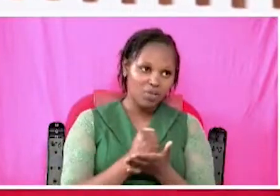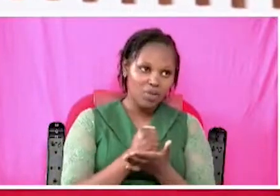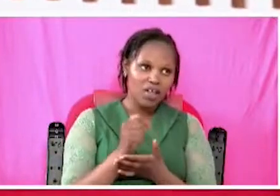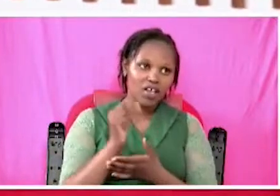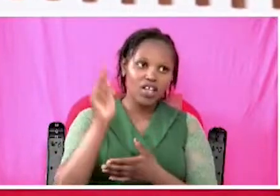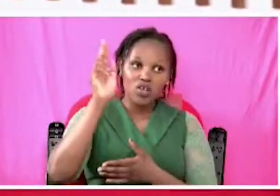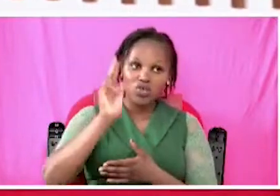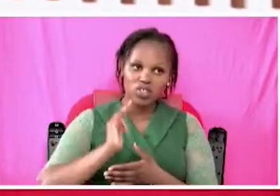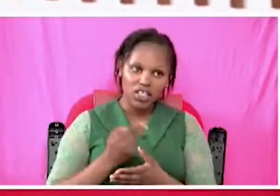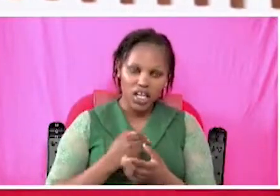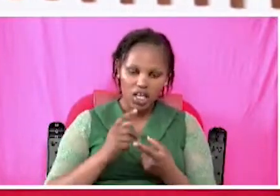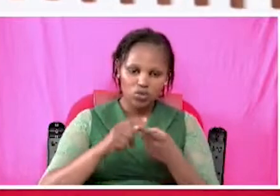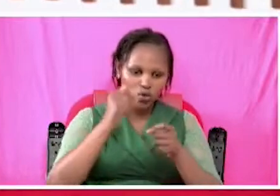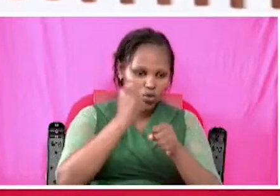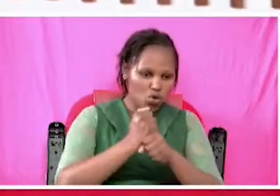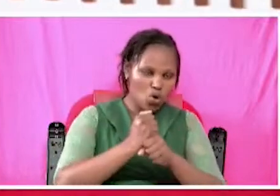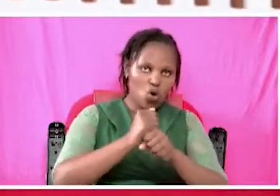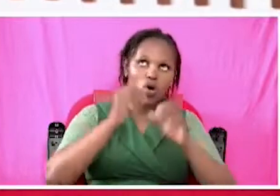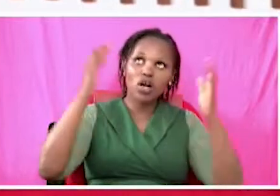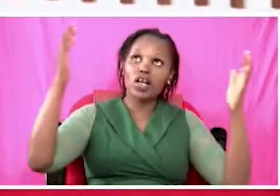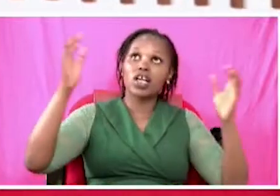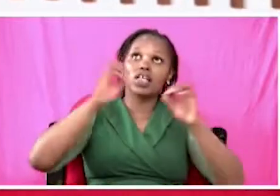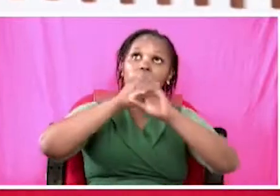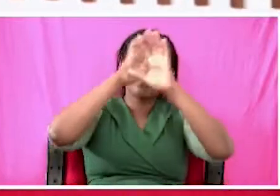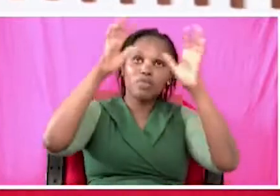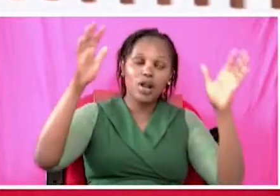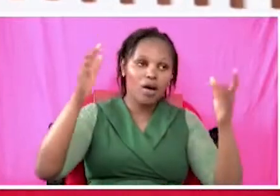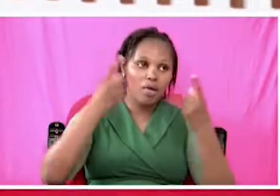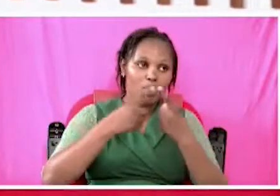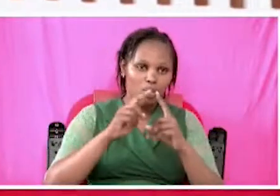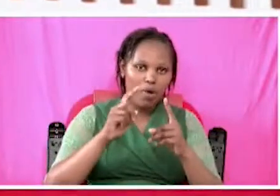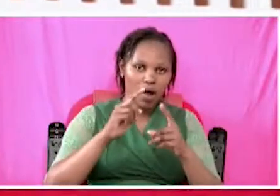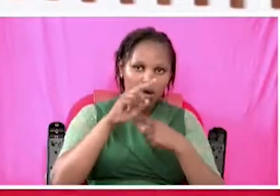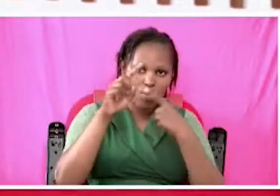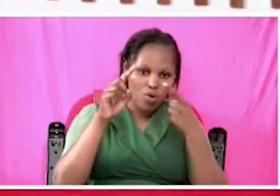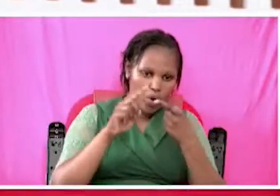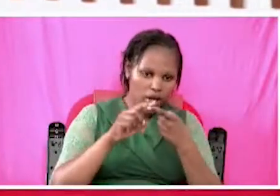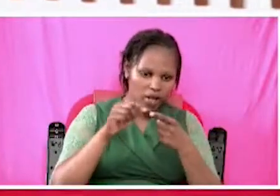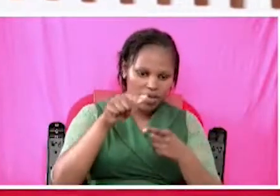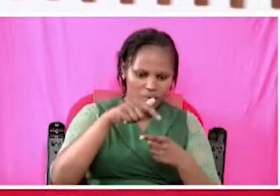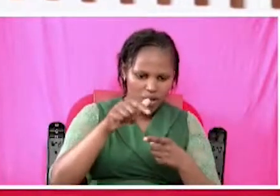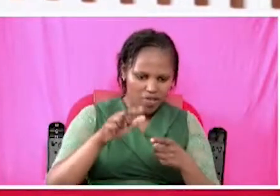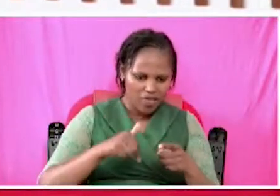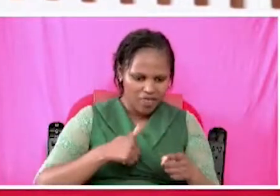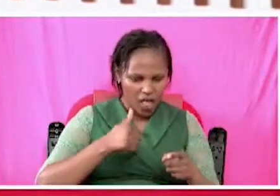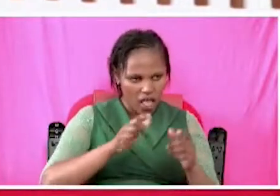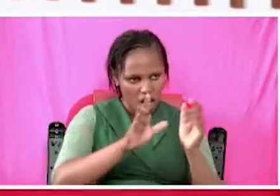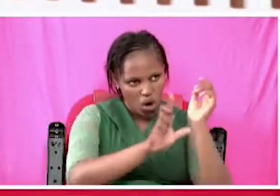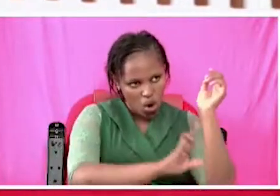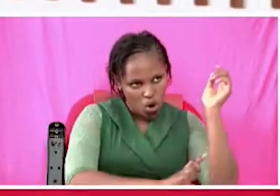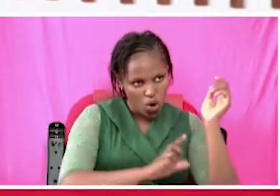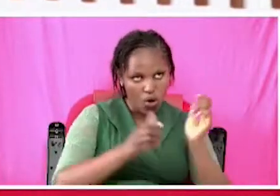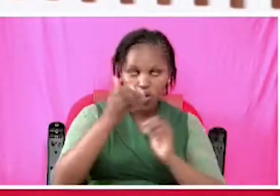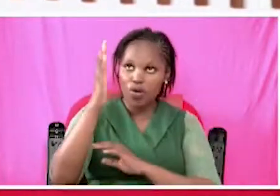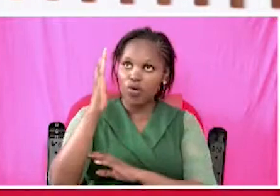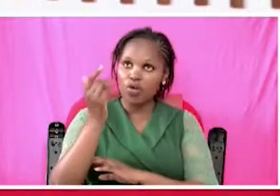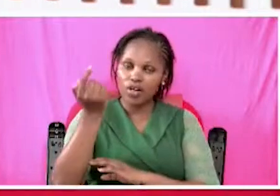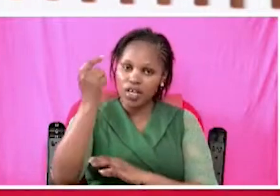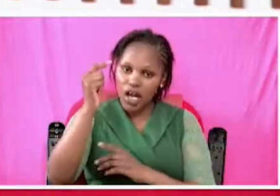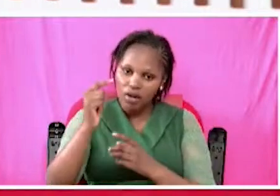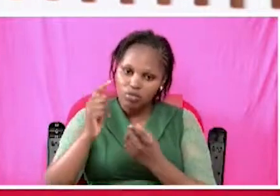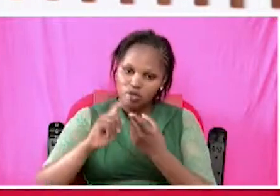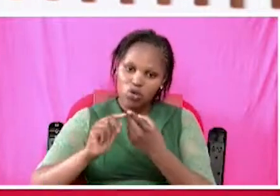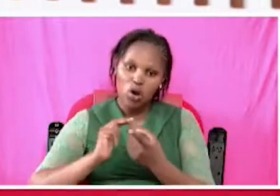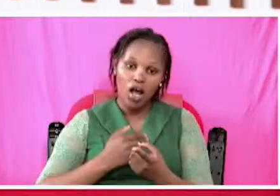perform great miracles, to do great things. But even when we are at our lowest, he still reaches out to us to